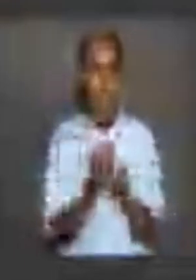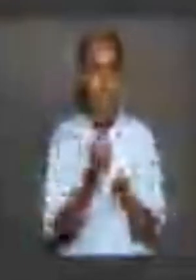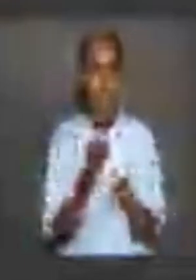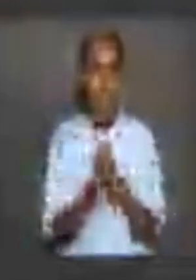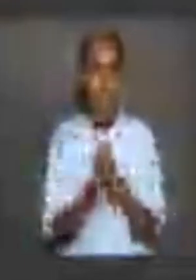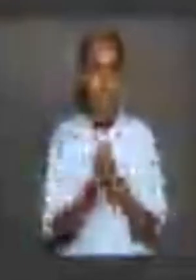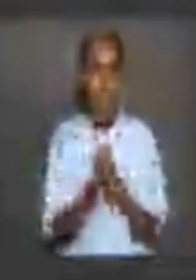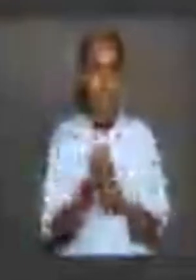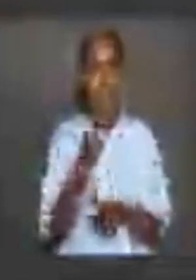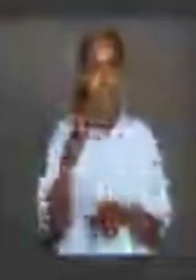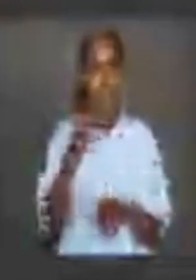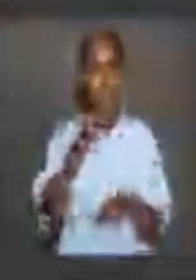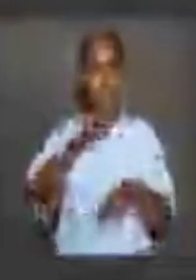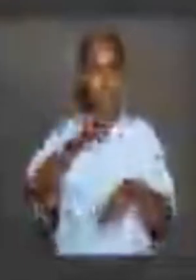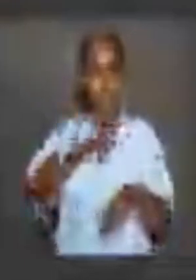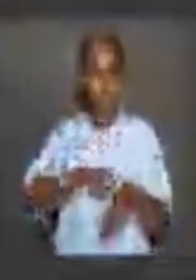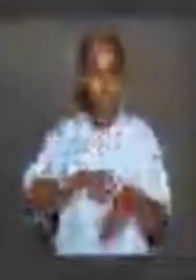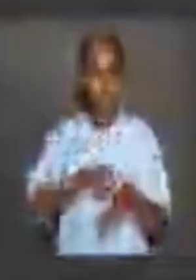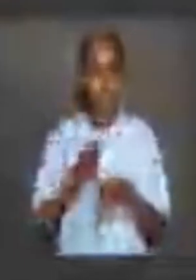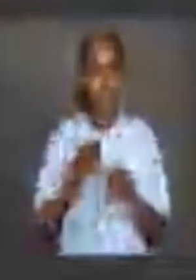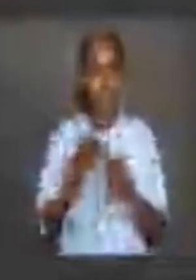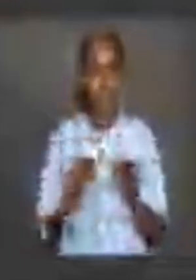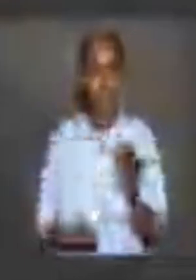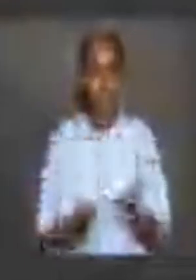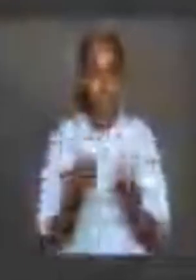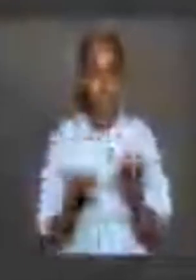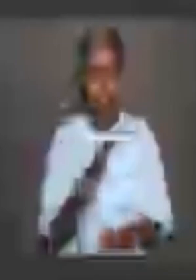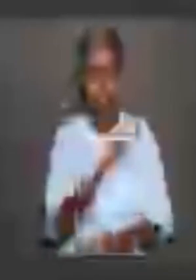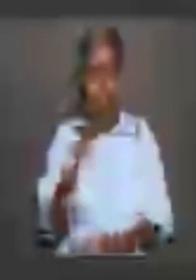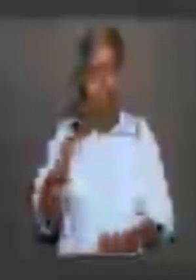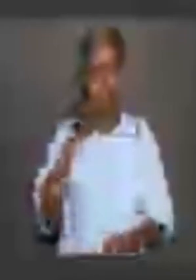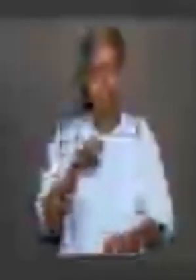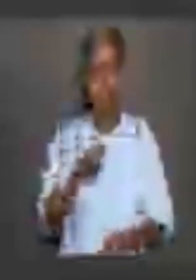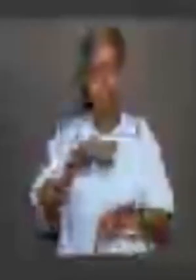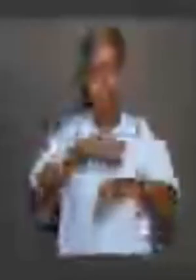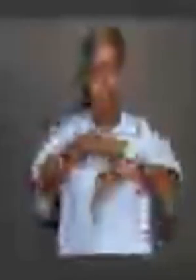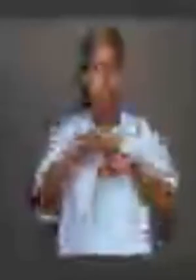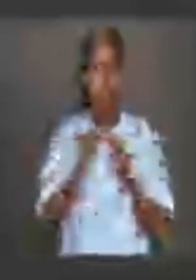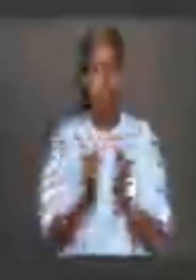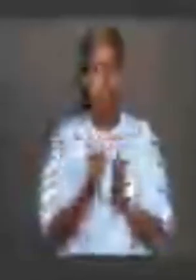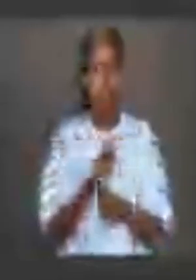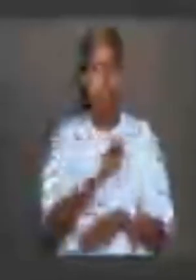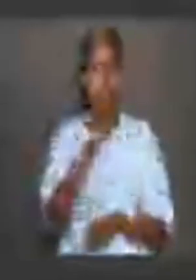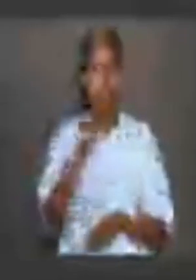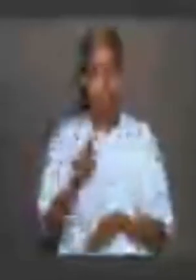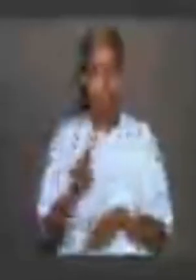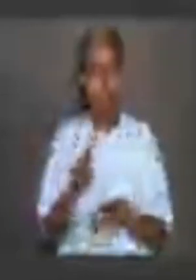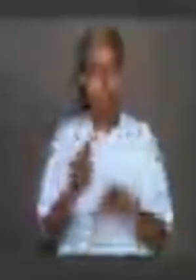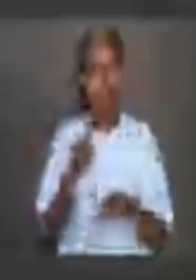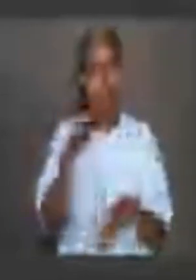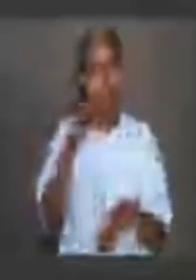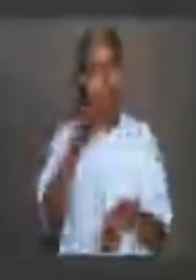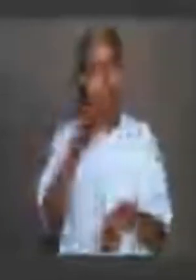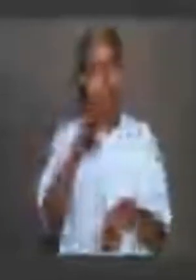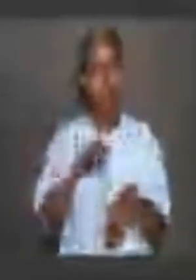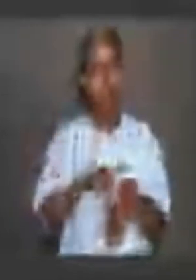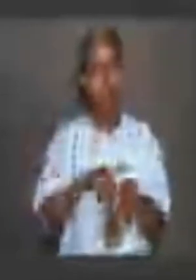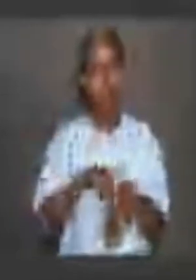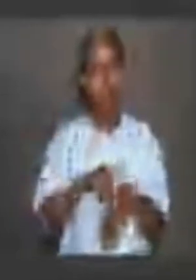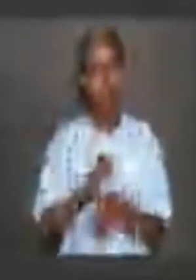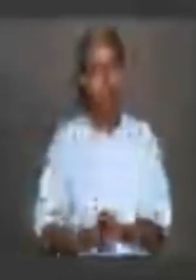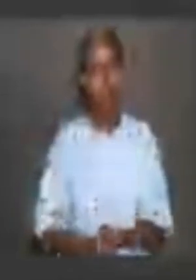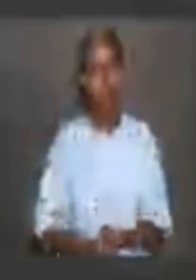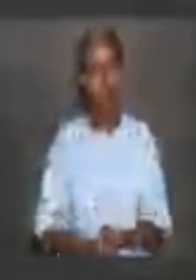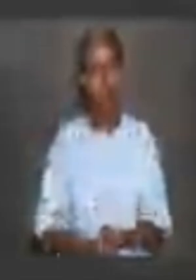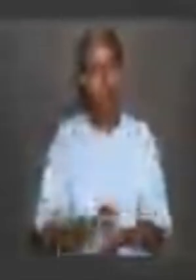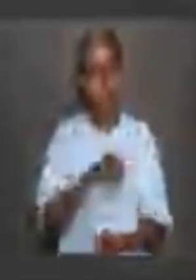1 hour in the oven, X boxes require X hours. In